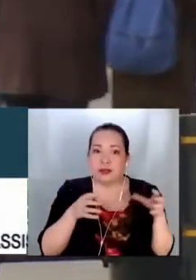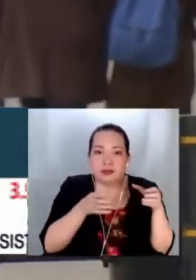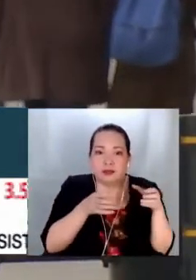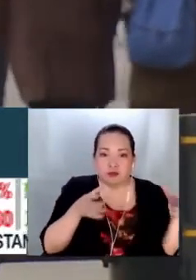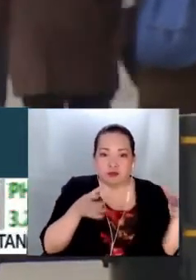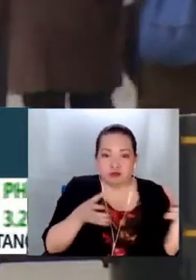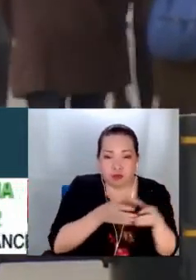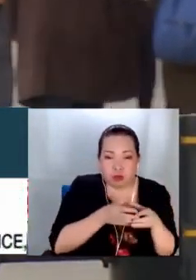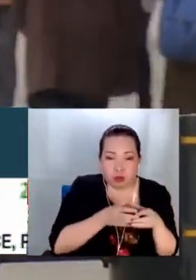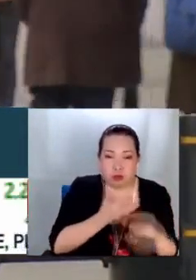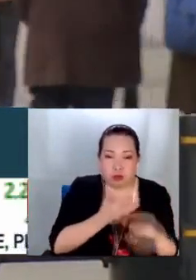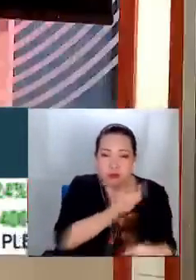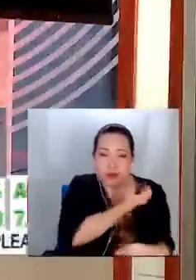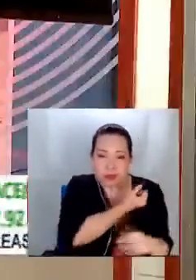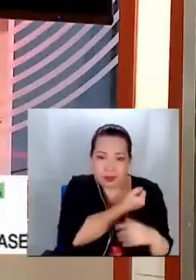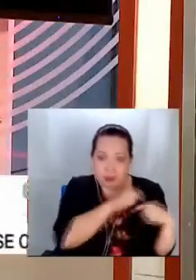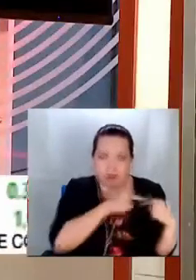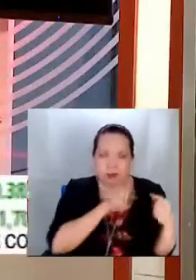against them.